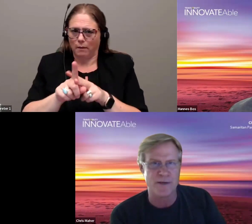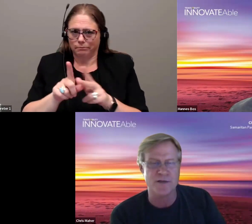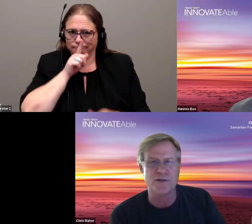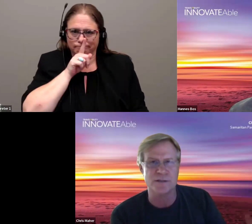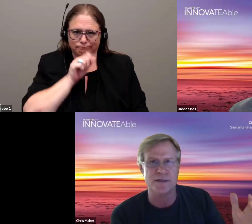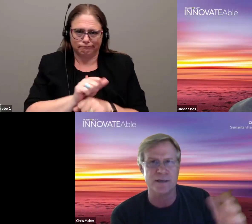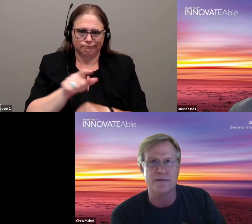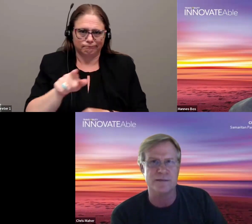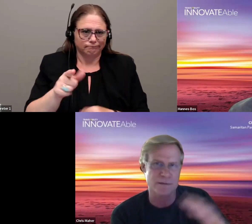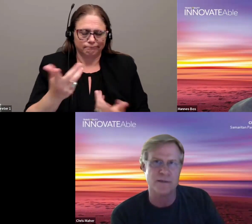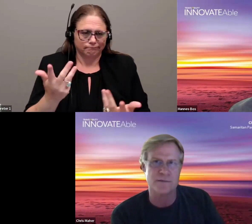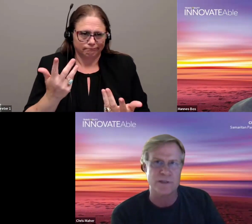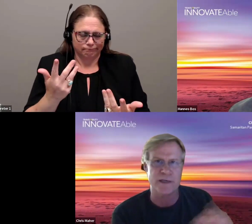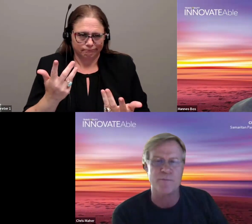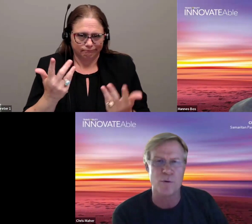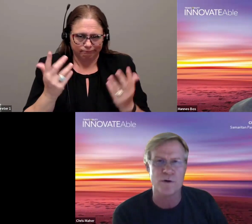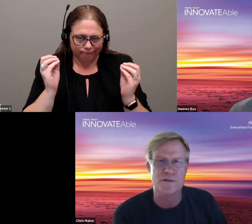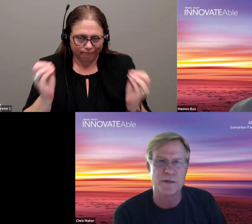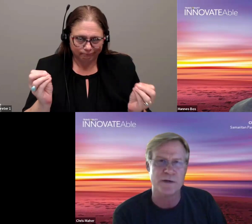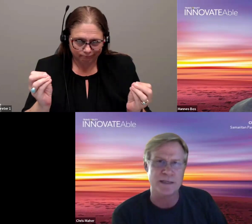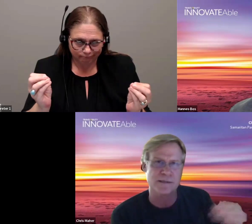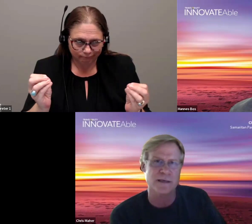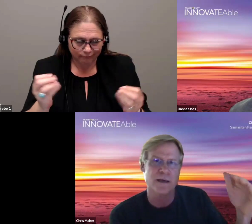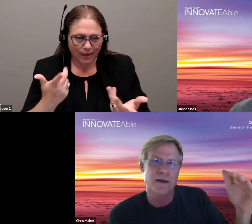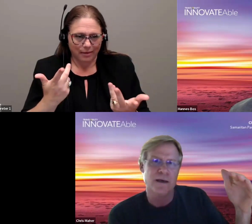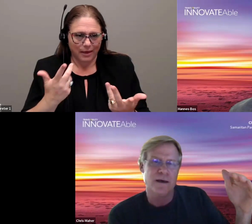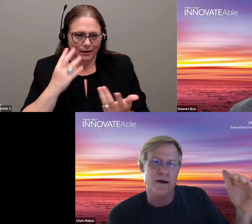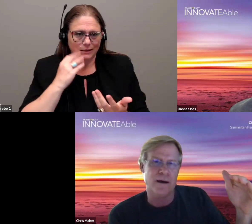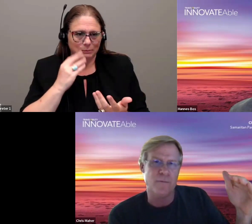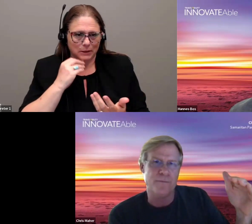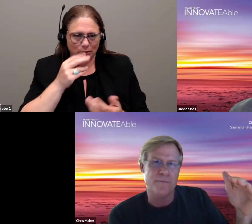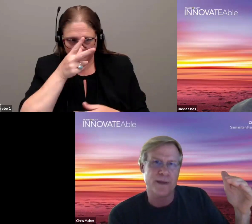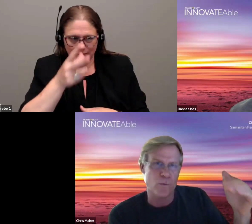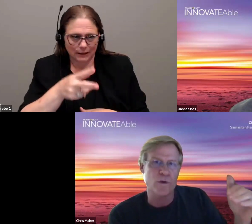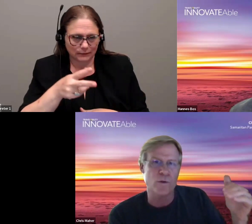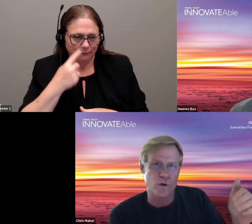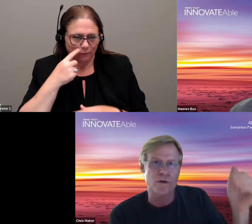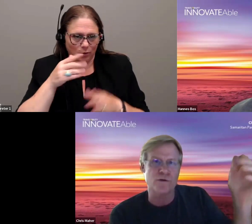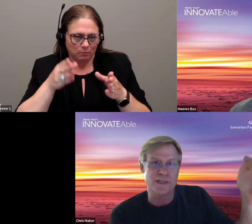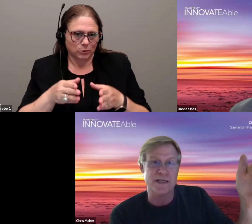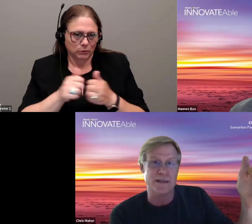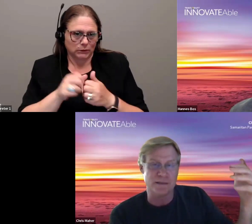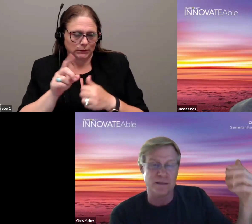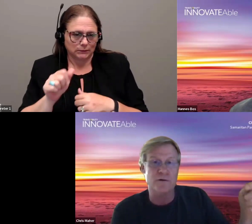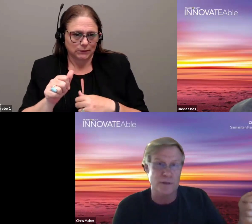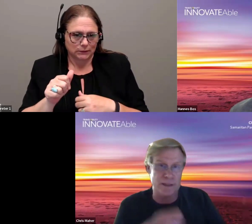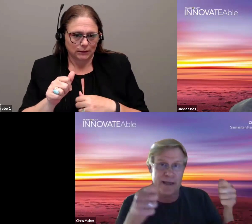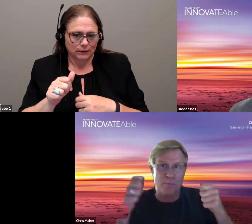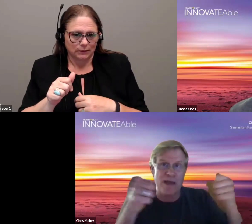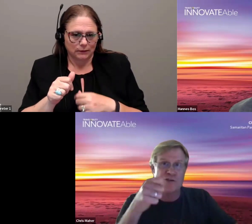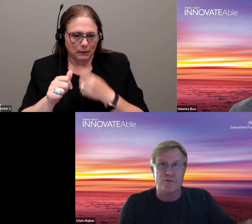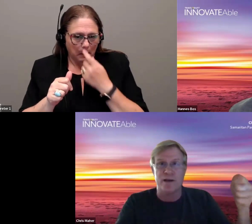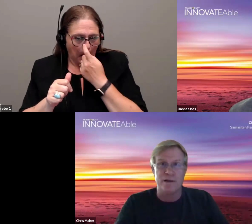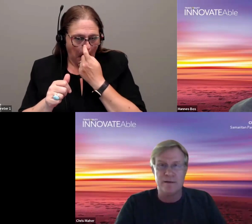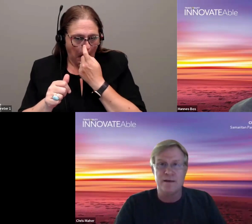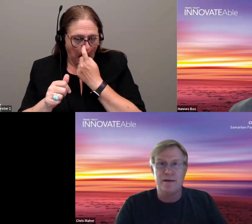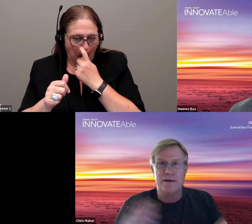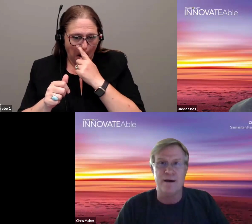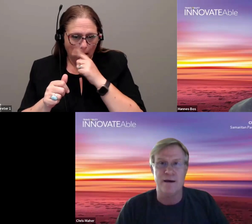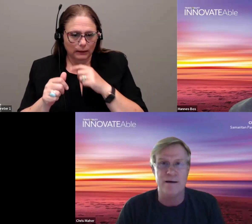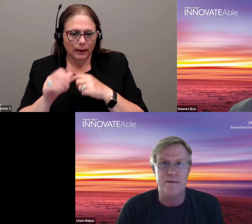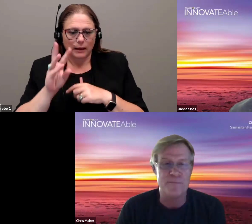those accommodations. And it's really a poor experience. Like a Wheel the World goes in and is literally like